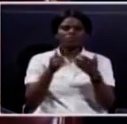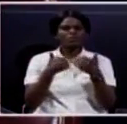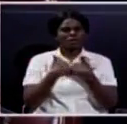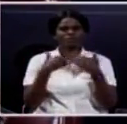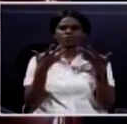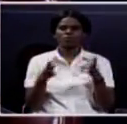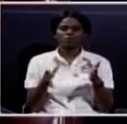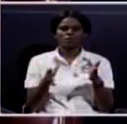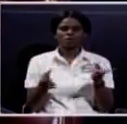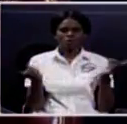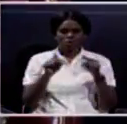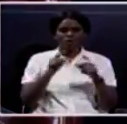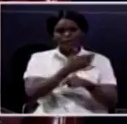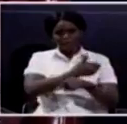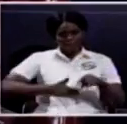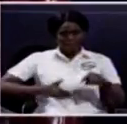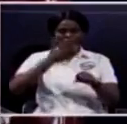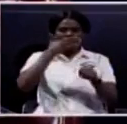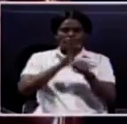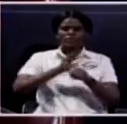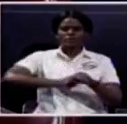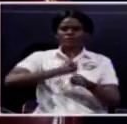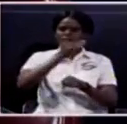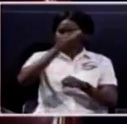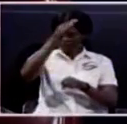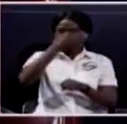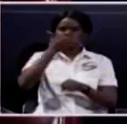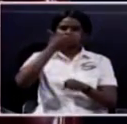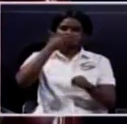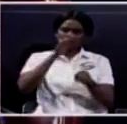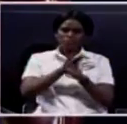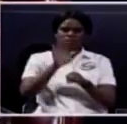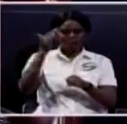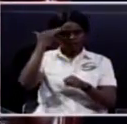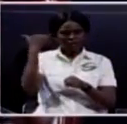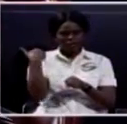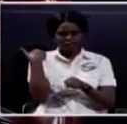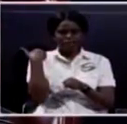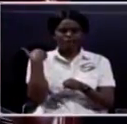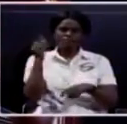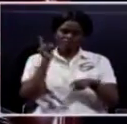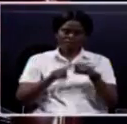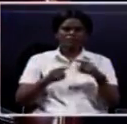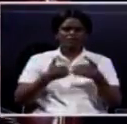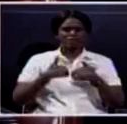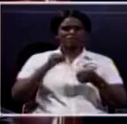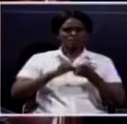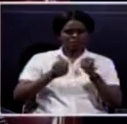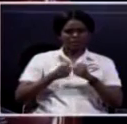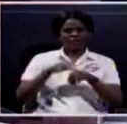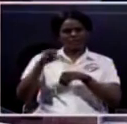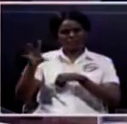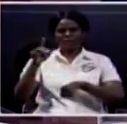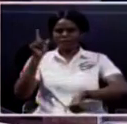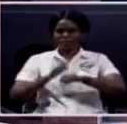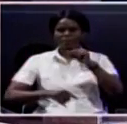loss. When you commit yourself as a parent, you must fulfill that so that the headmaster won't be compelled to send a child away from school. Have you